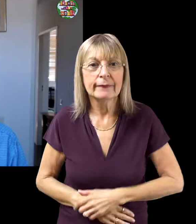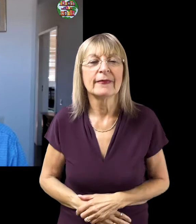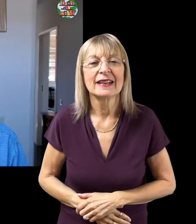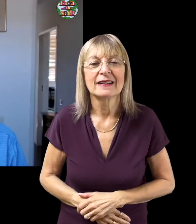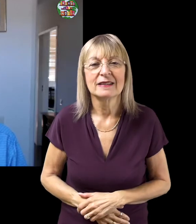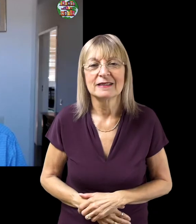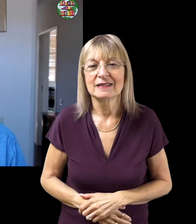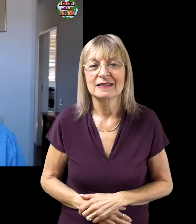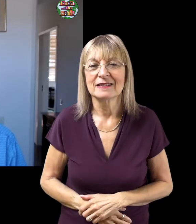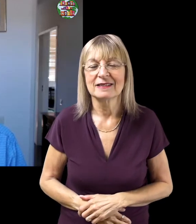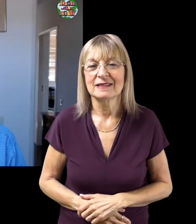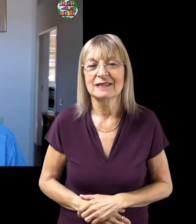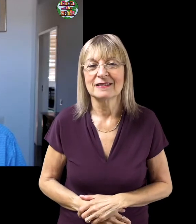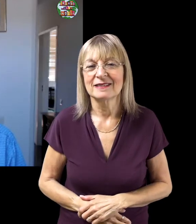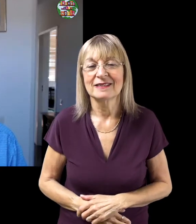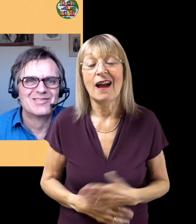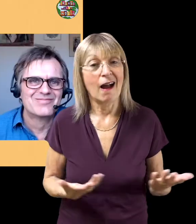go."